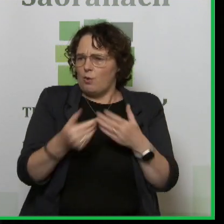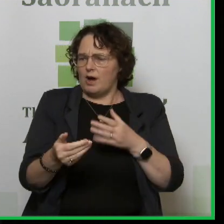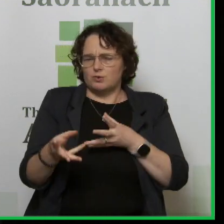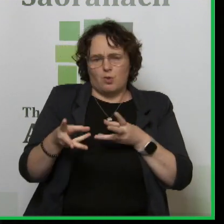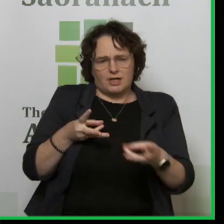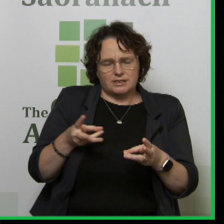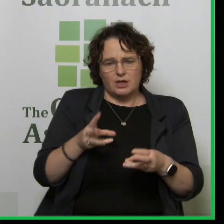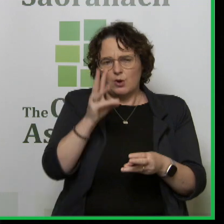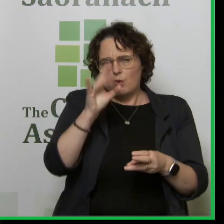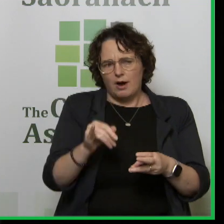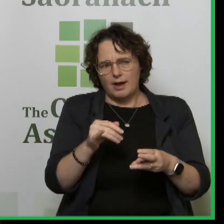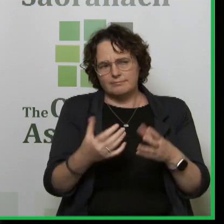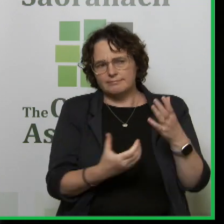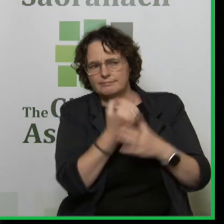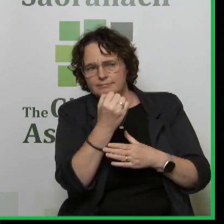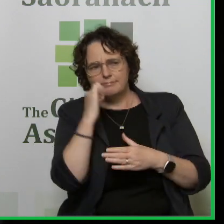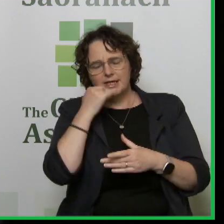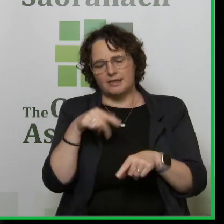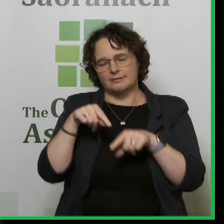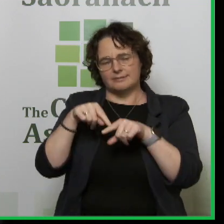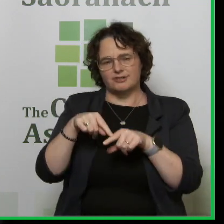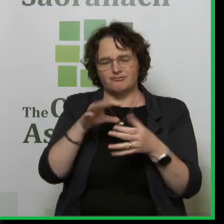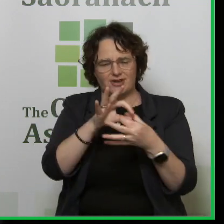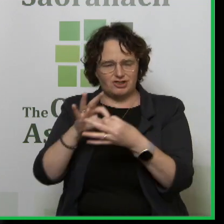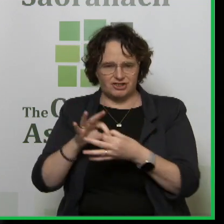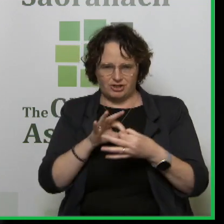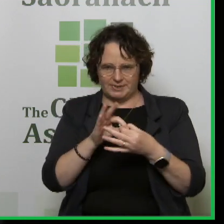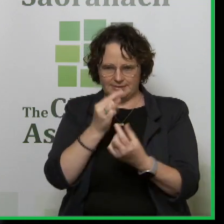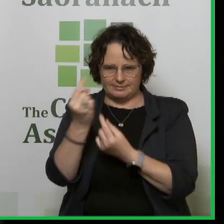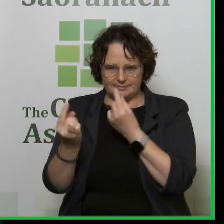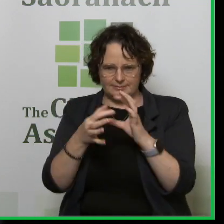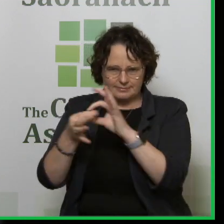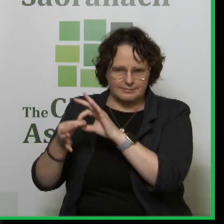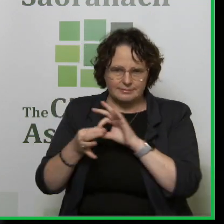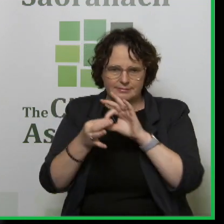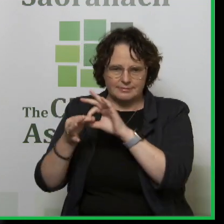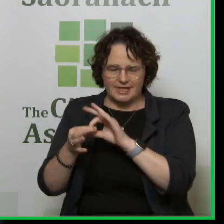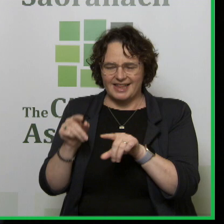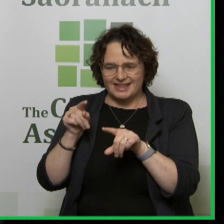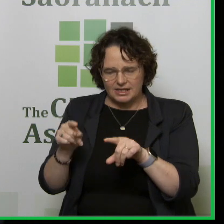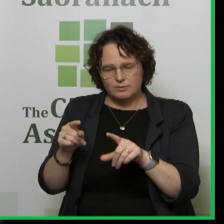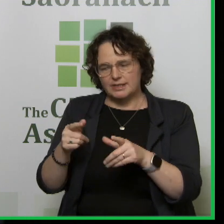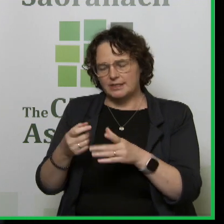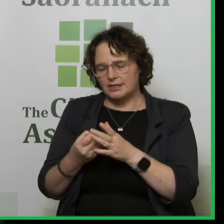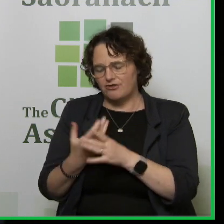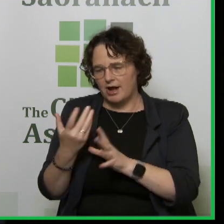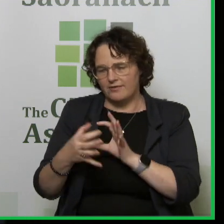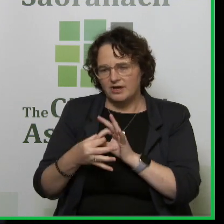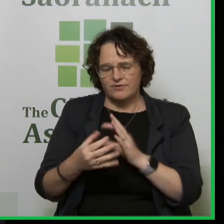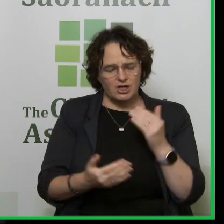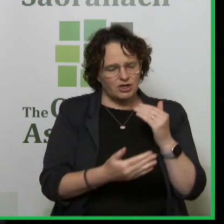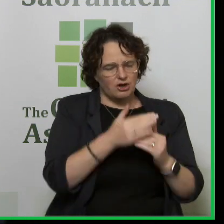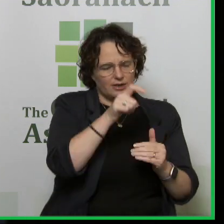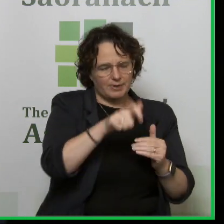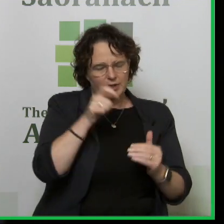the reason it works is because of relationships. And relationships are what we all thrive on. And for young people or adults